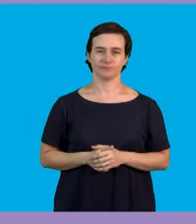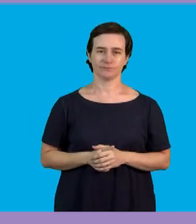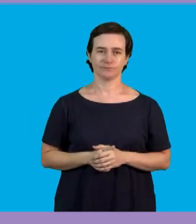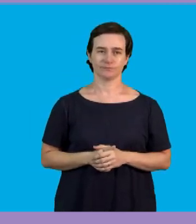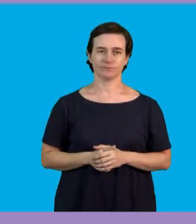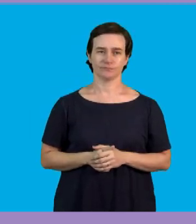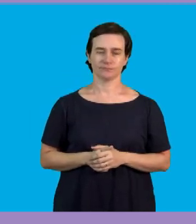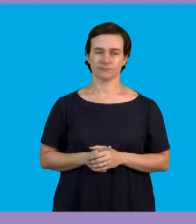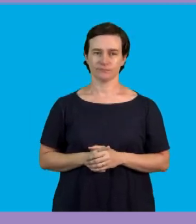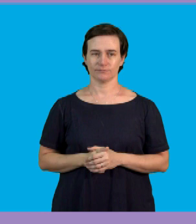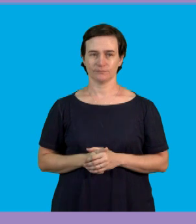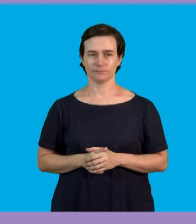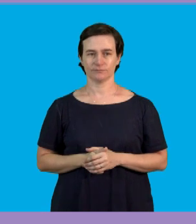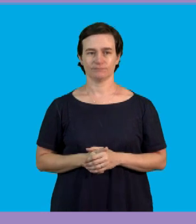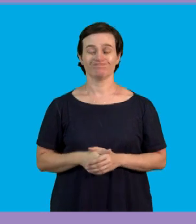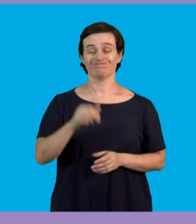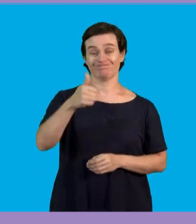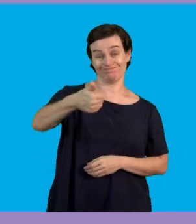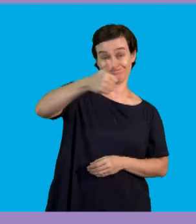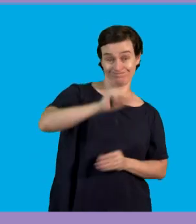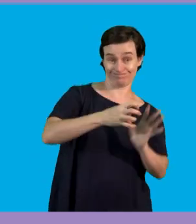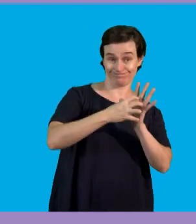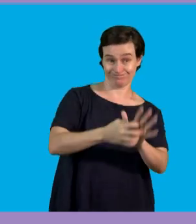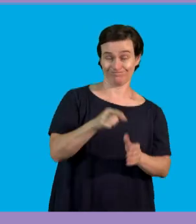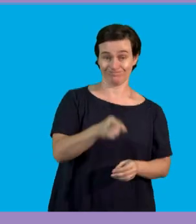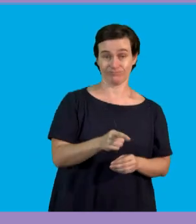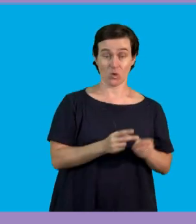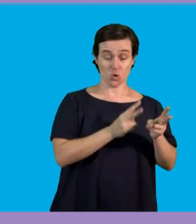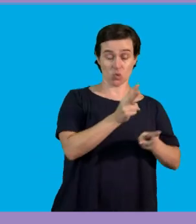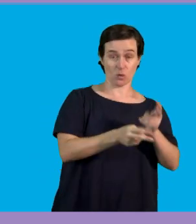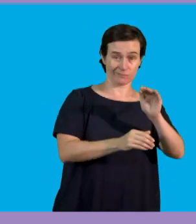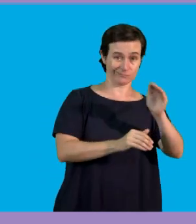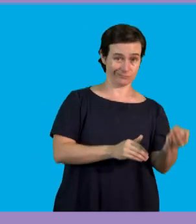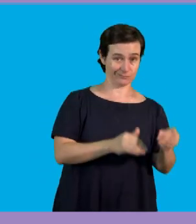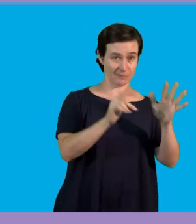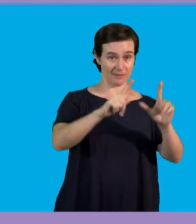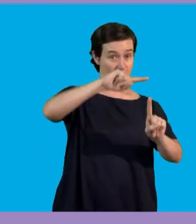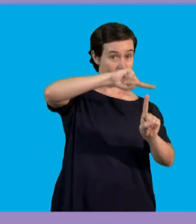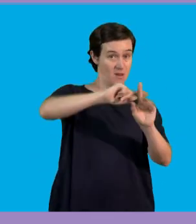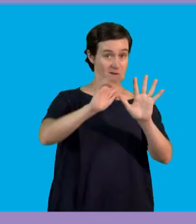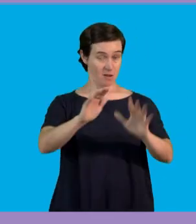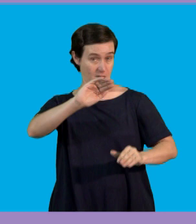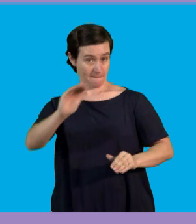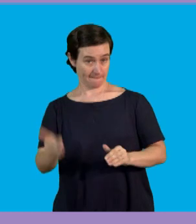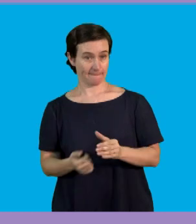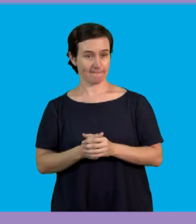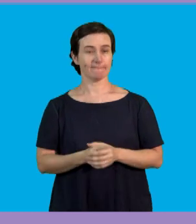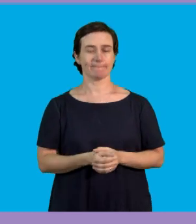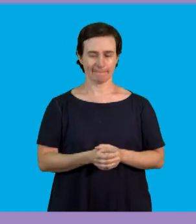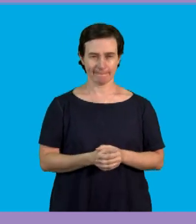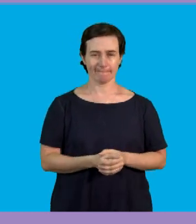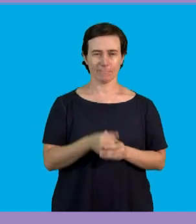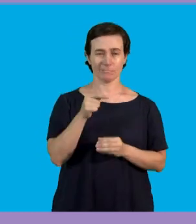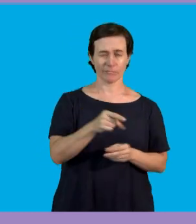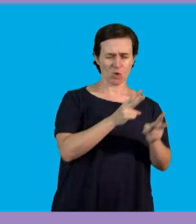The next one there, we have 12, and in our brackets we have 7 plus 10. So we can distribute those. 12 multiplied